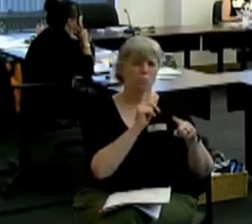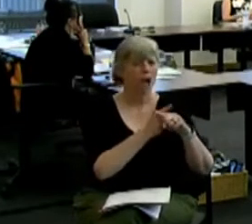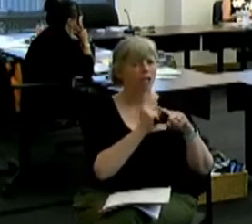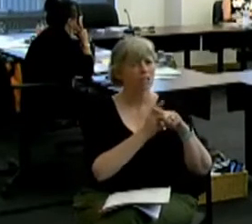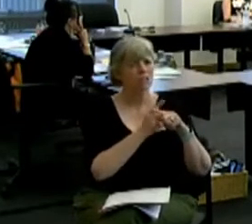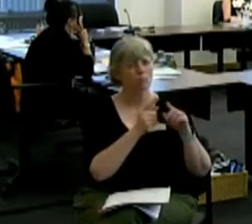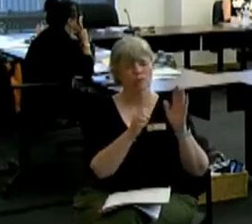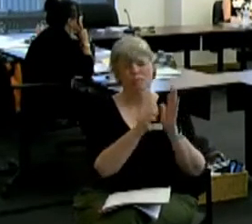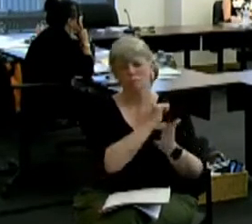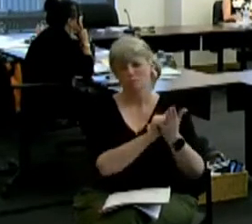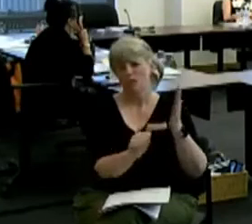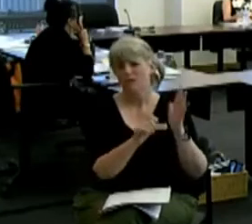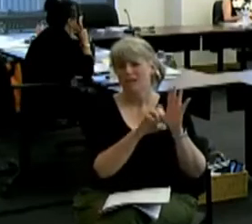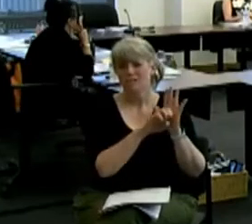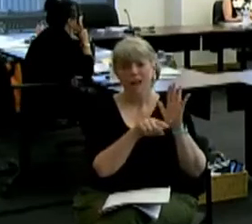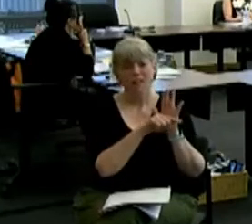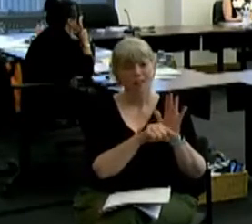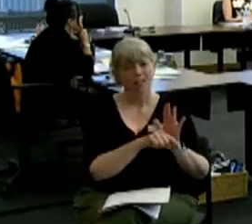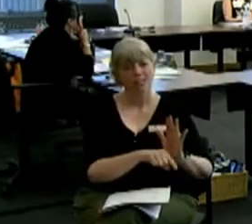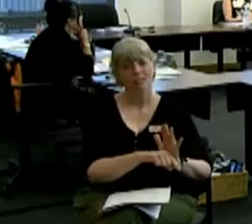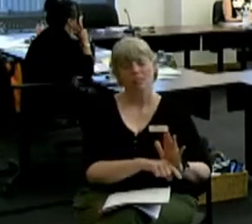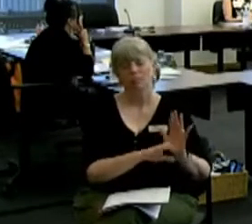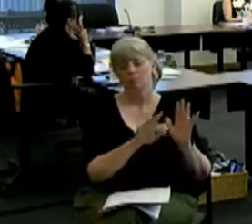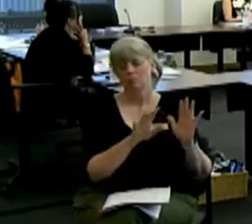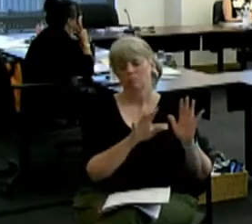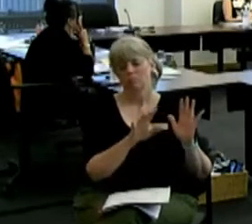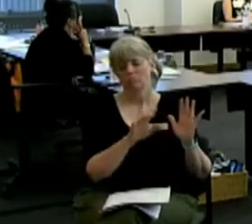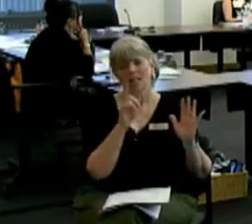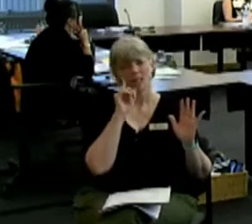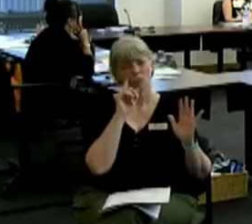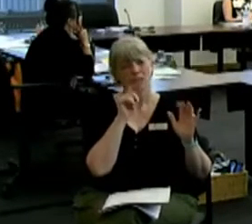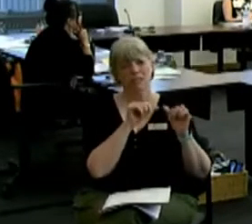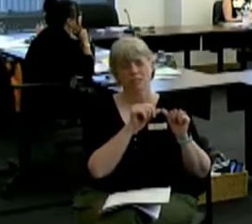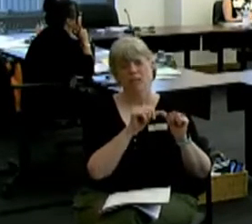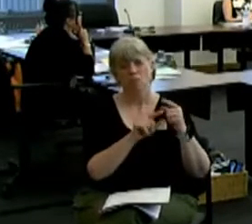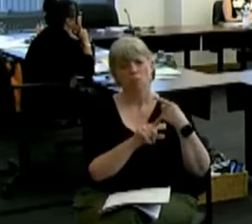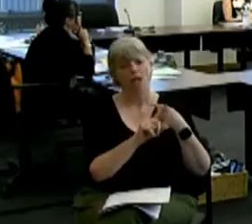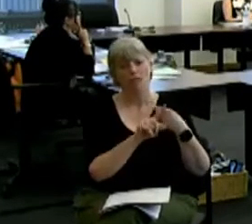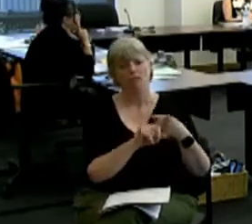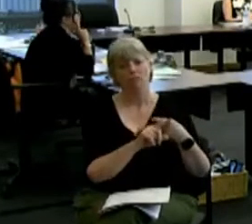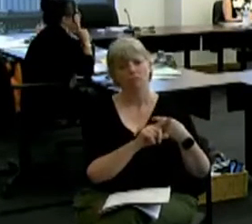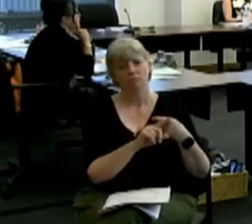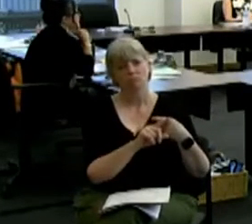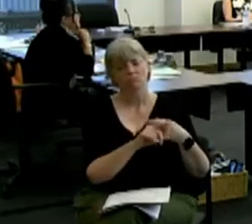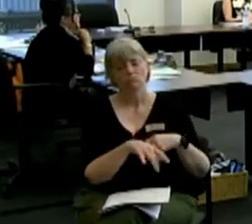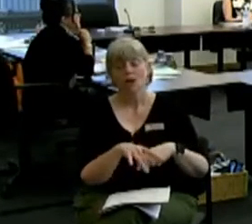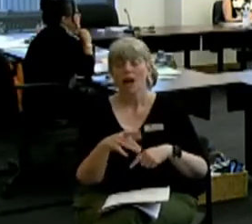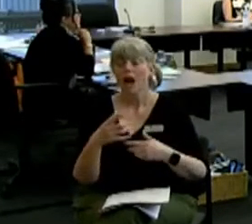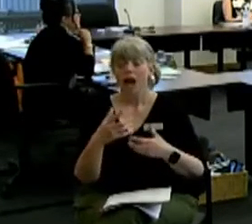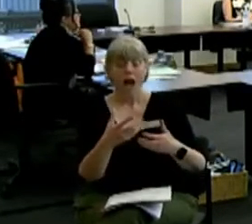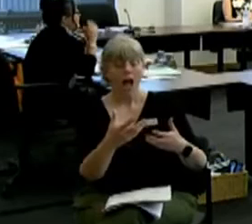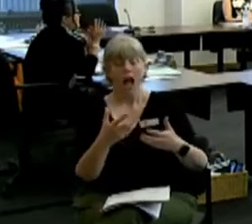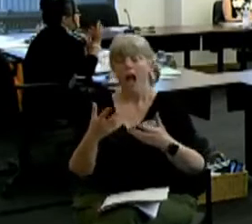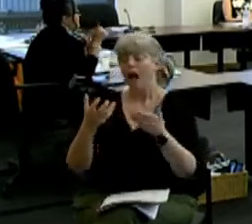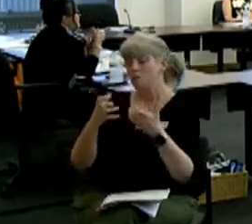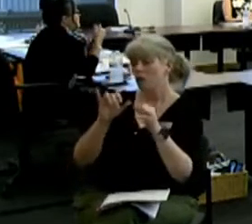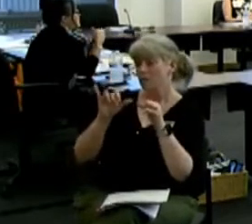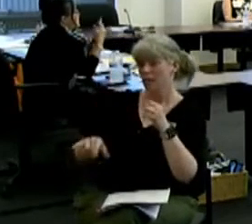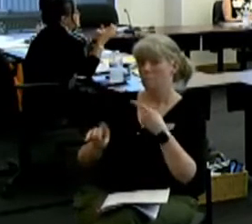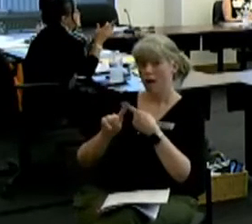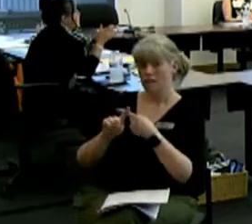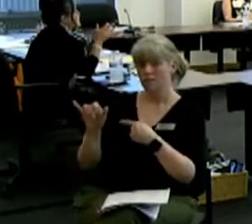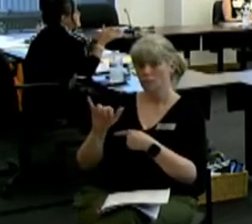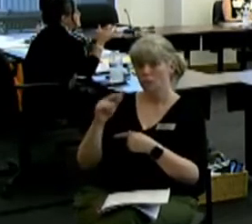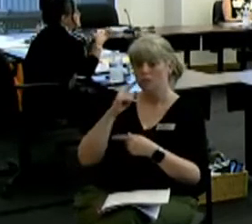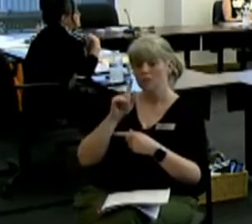erase negatives. We've got to keep with a positive mode. And I'll conclude by saying I think we need to stay positive. Yeah, I want to stay positive as well, but the facts are the facts,